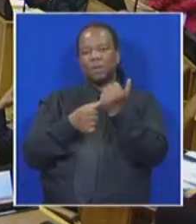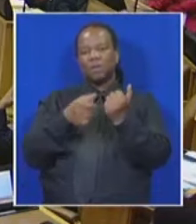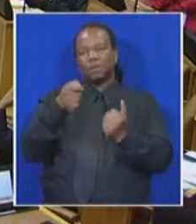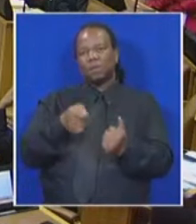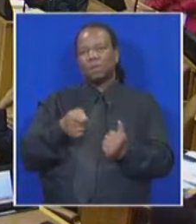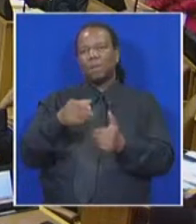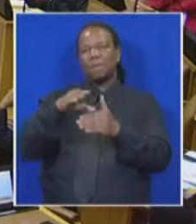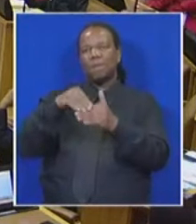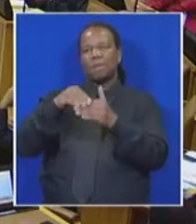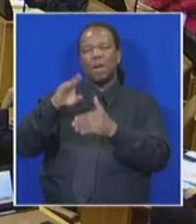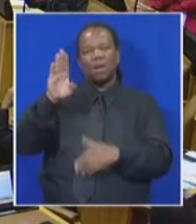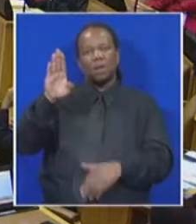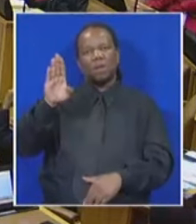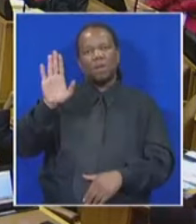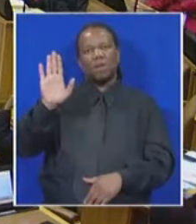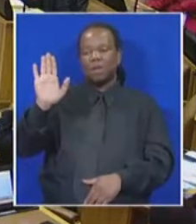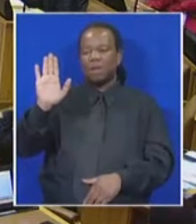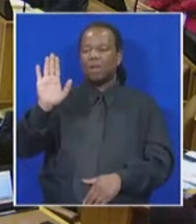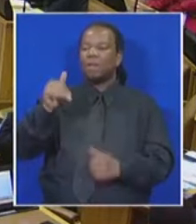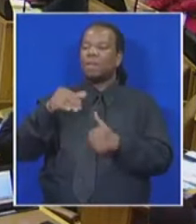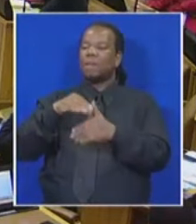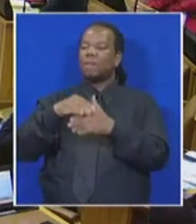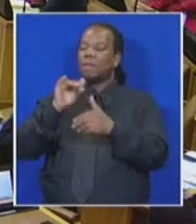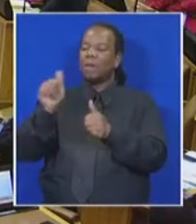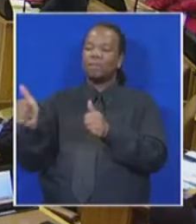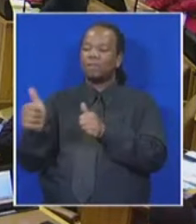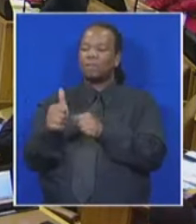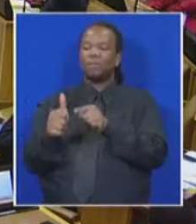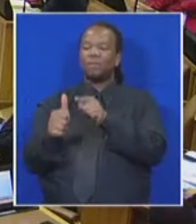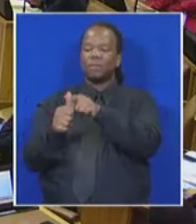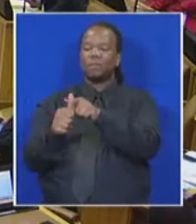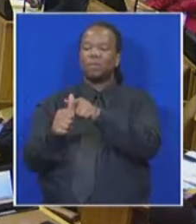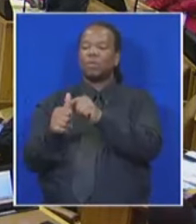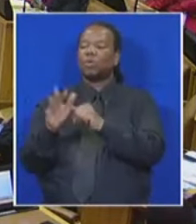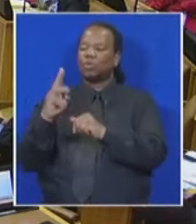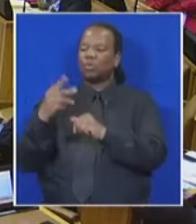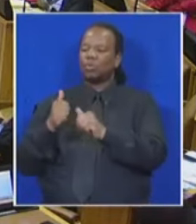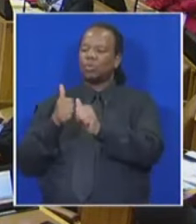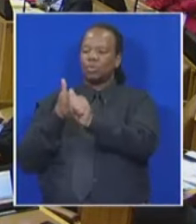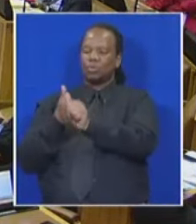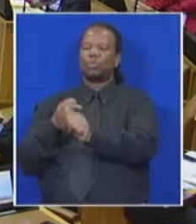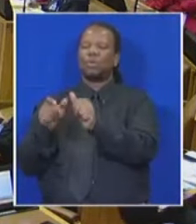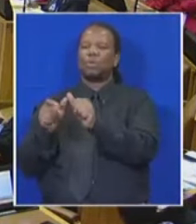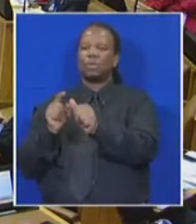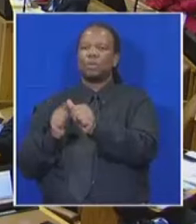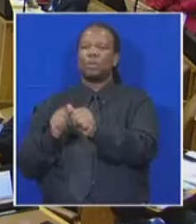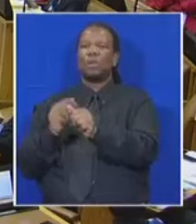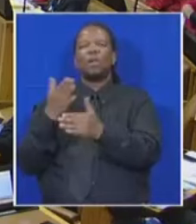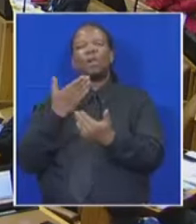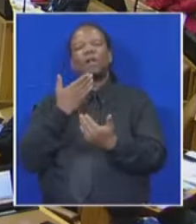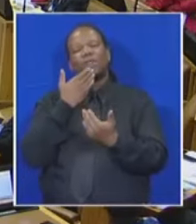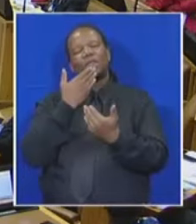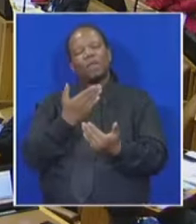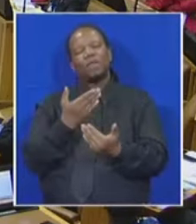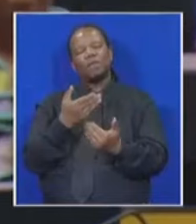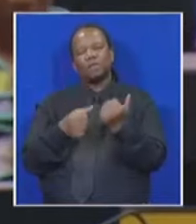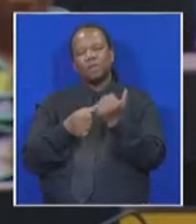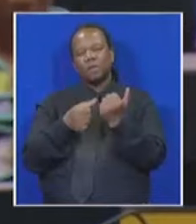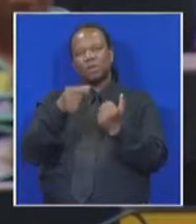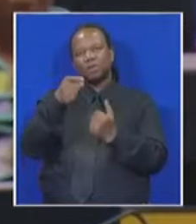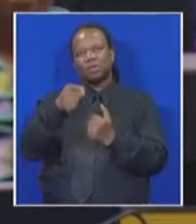member, let the member here in front of you speak, and then you'll follow. Thank you, Deputy Speaker. Yes. I'm rising